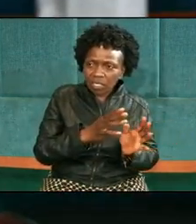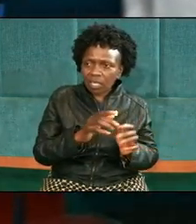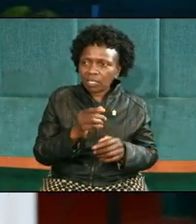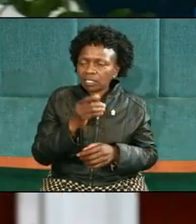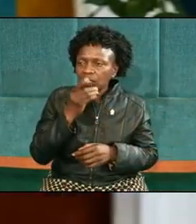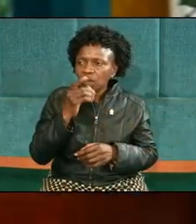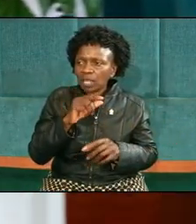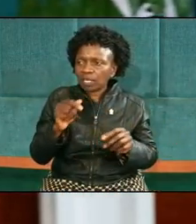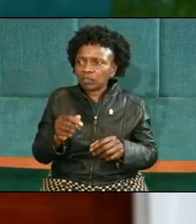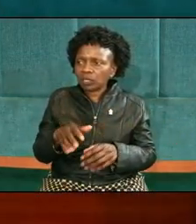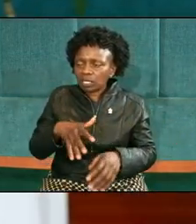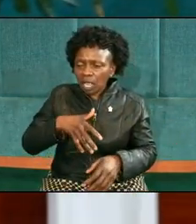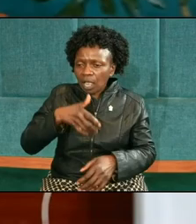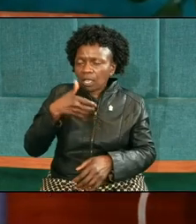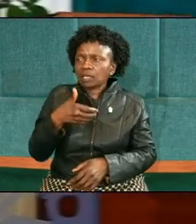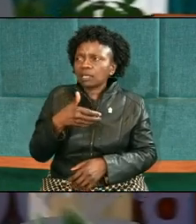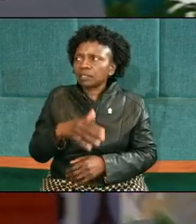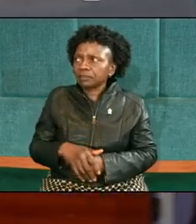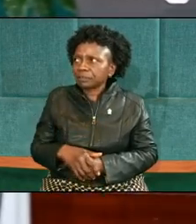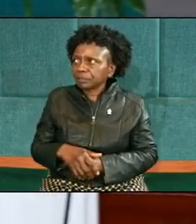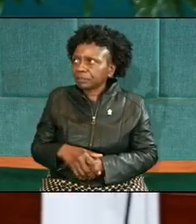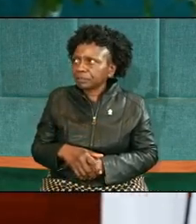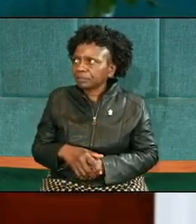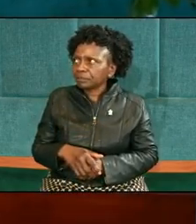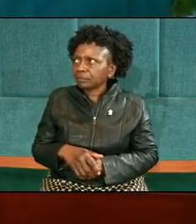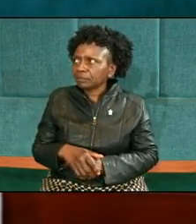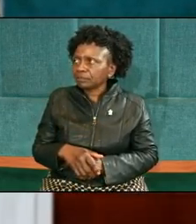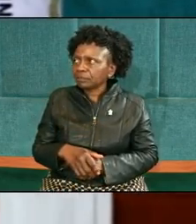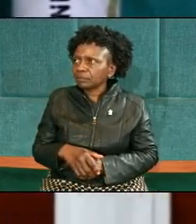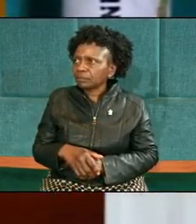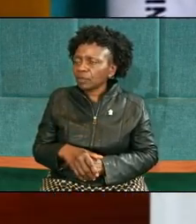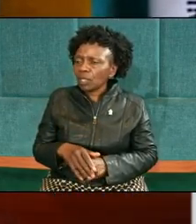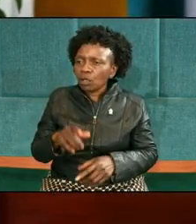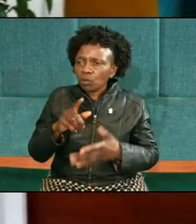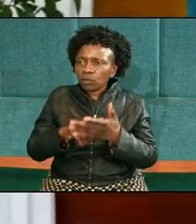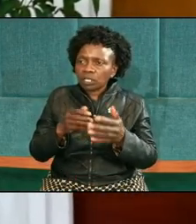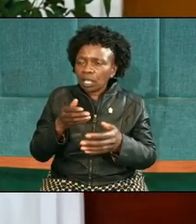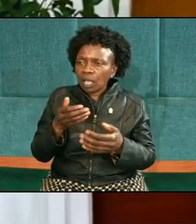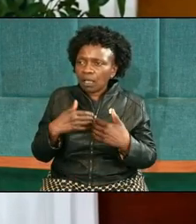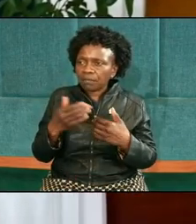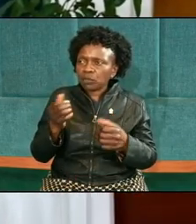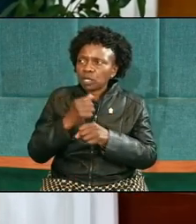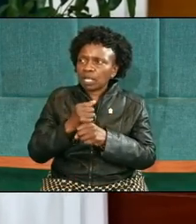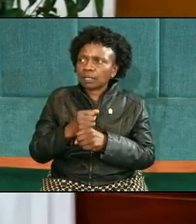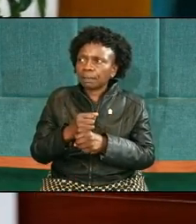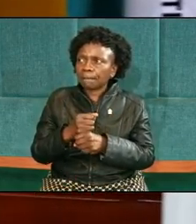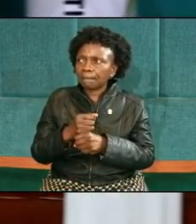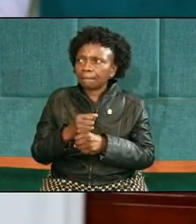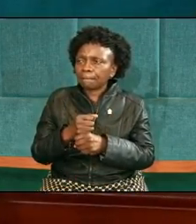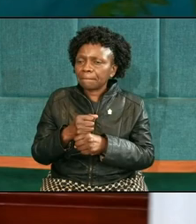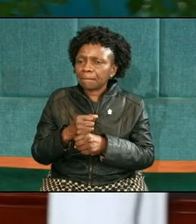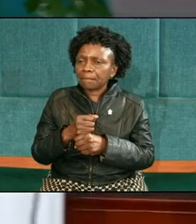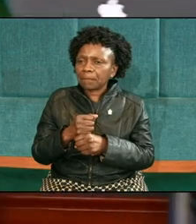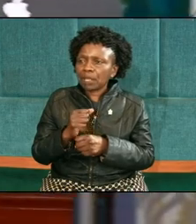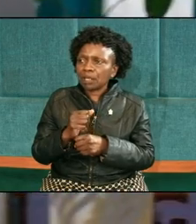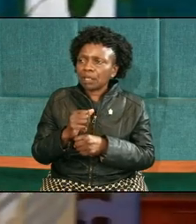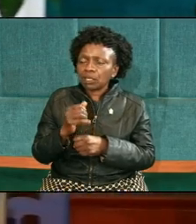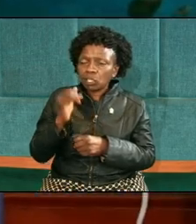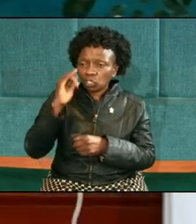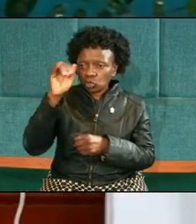angry? Because your God is really mad. What have you done? Because they knew, because Jonah told